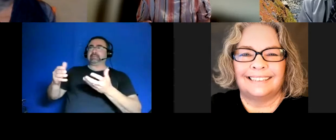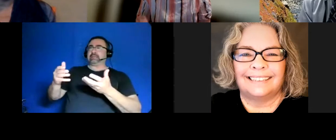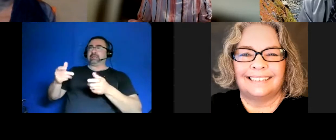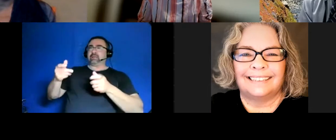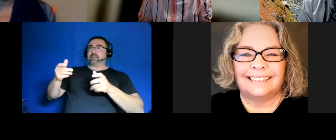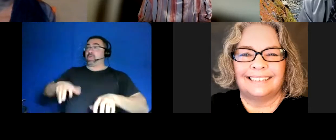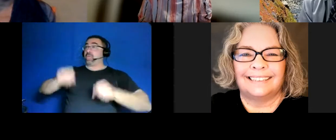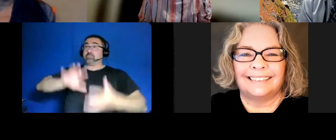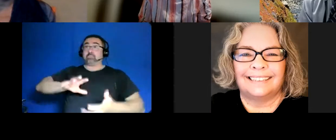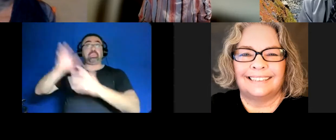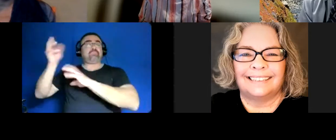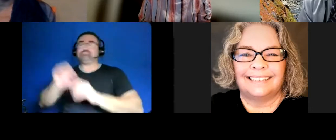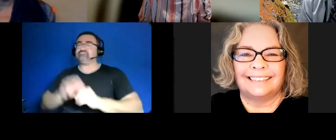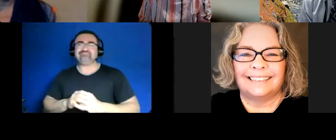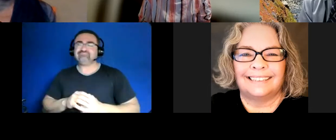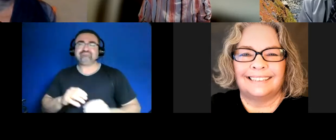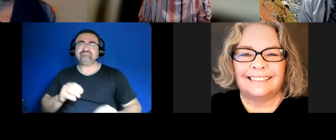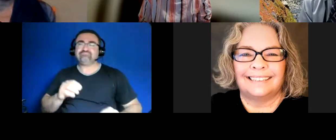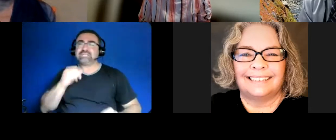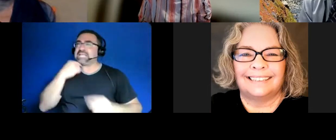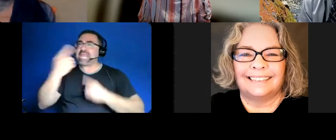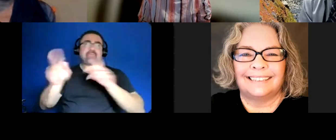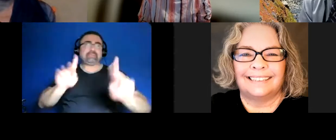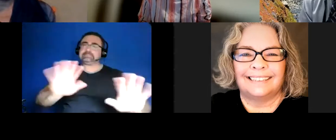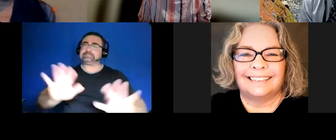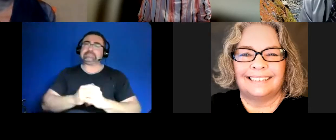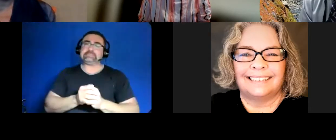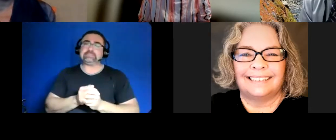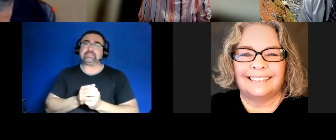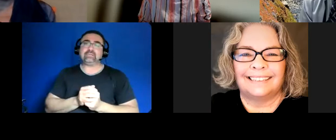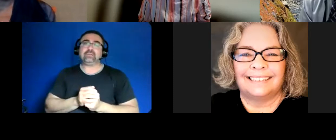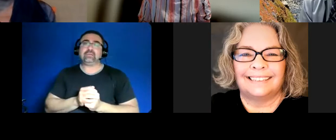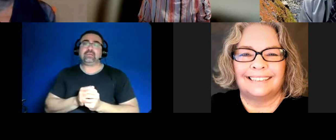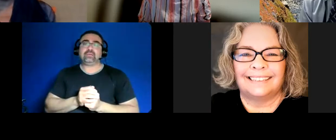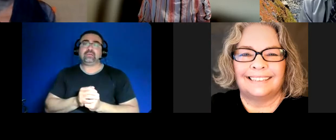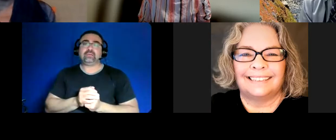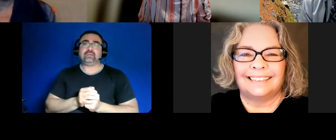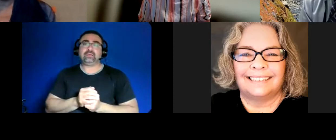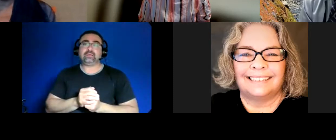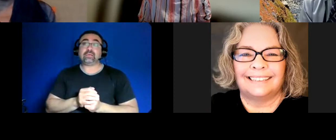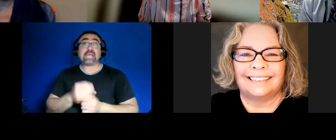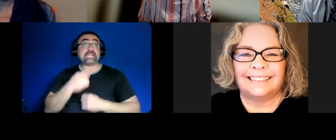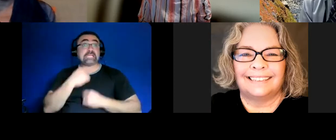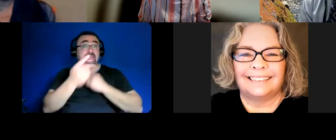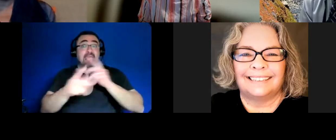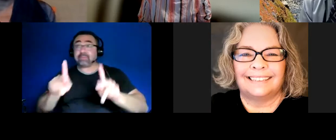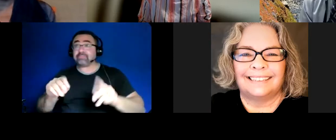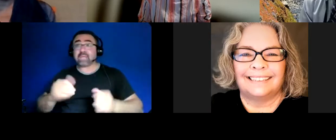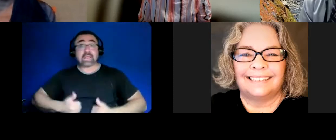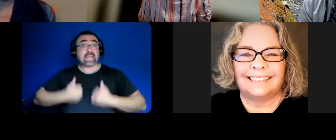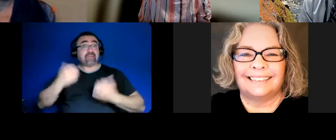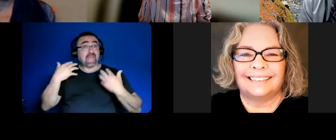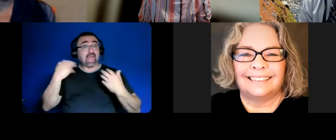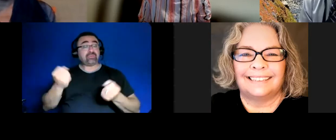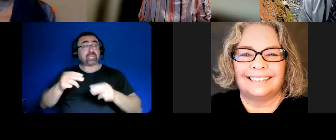is something that we should be telling people. I do think that telling people to live healthy and